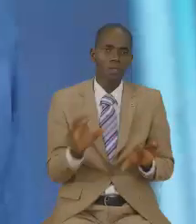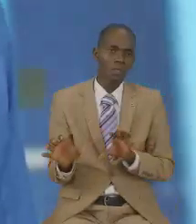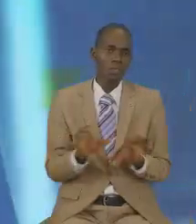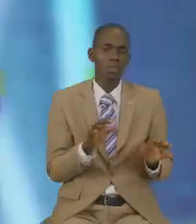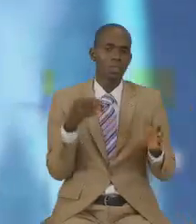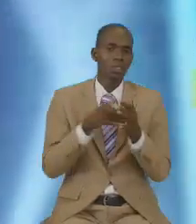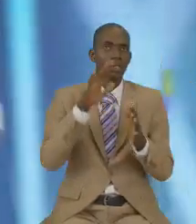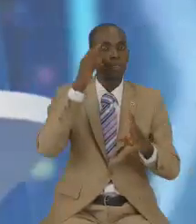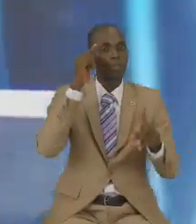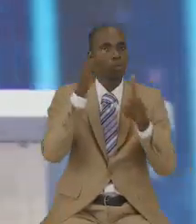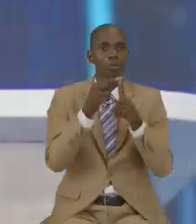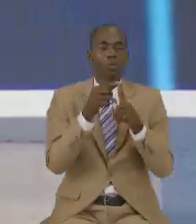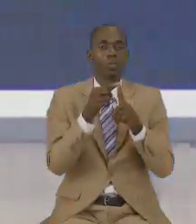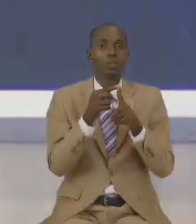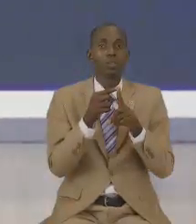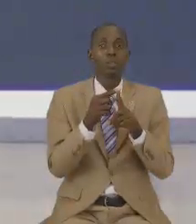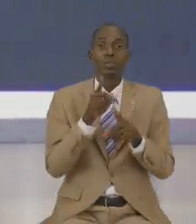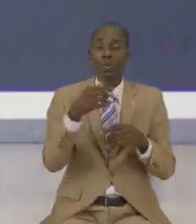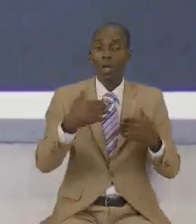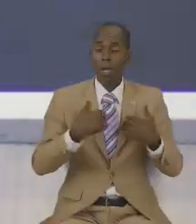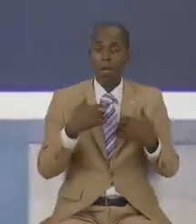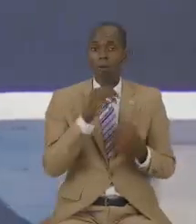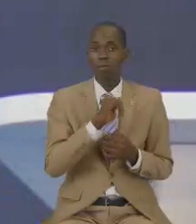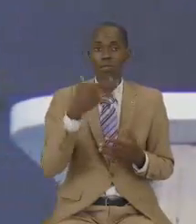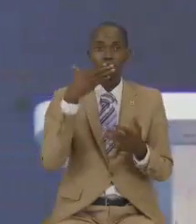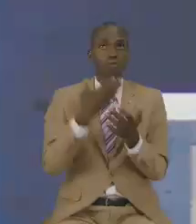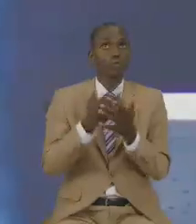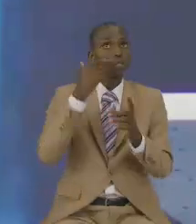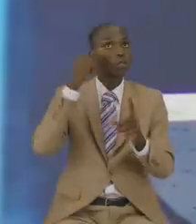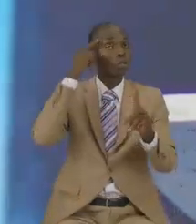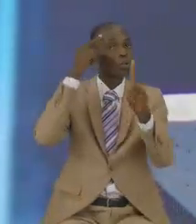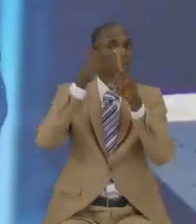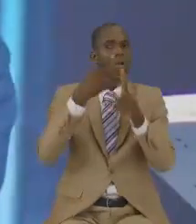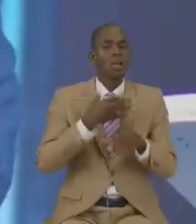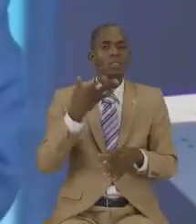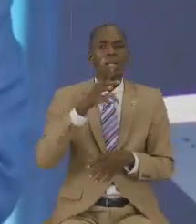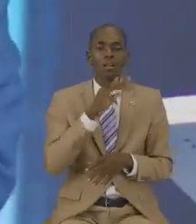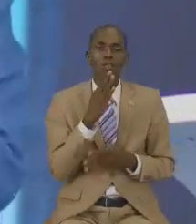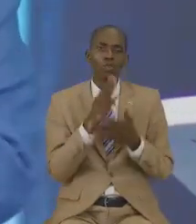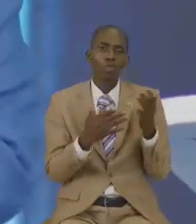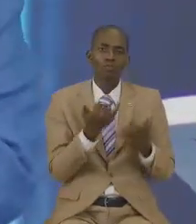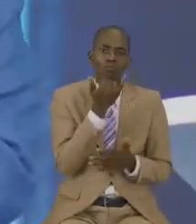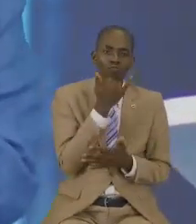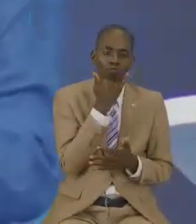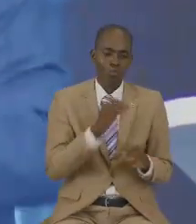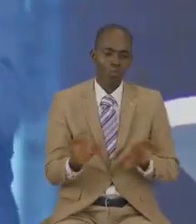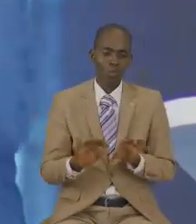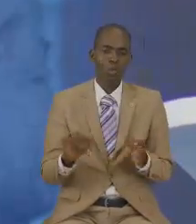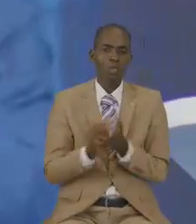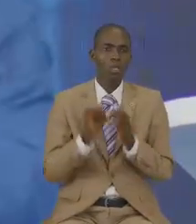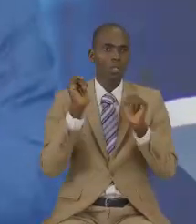have a goal, and it's a godly goal, and there are misdeeds that will hinder you